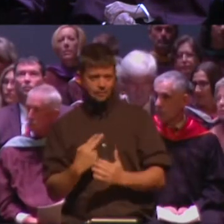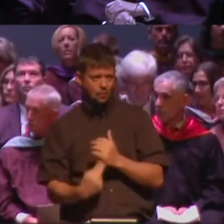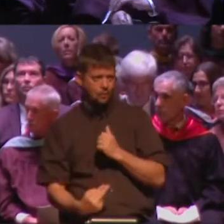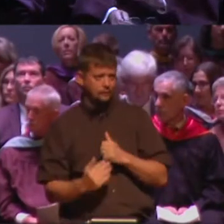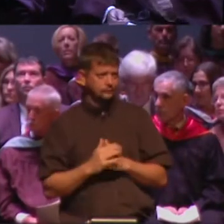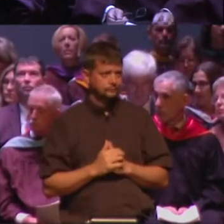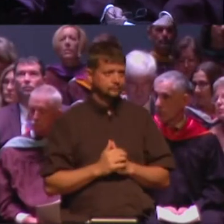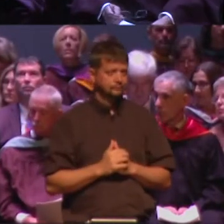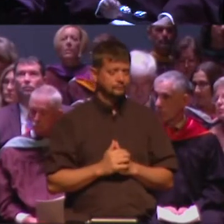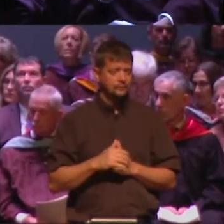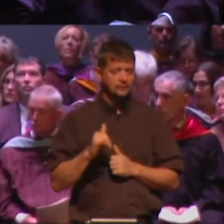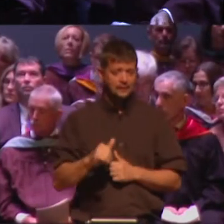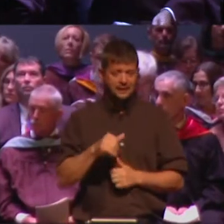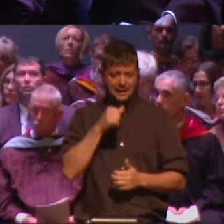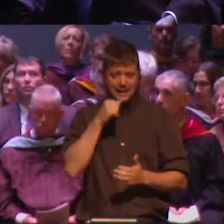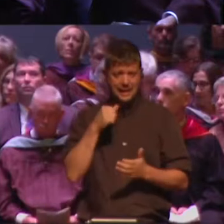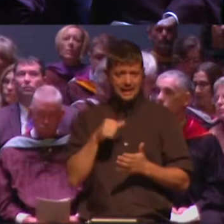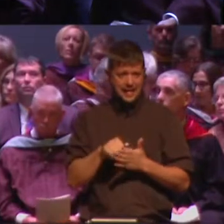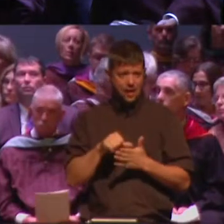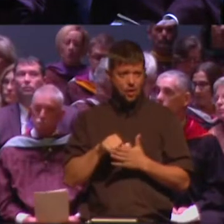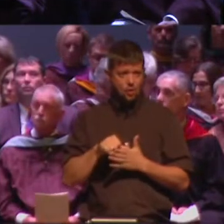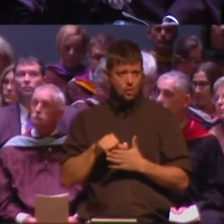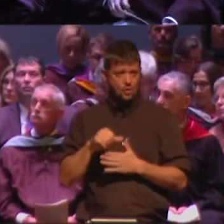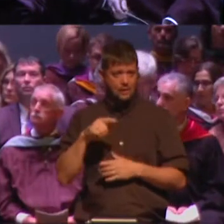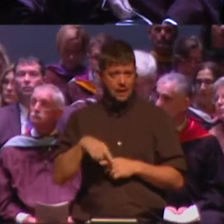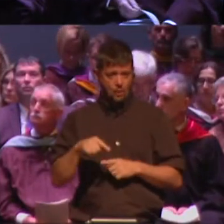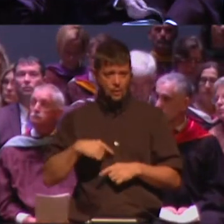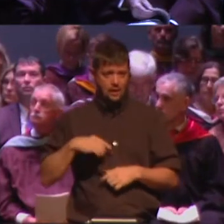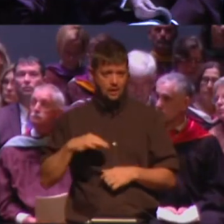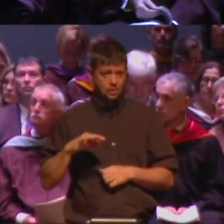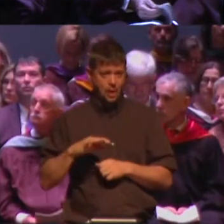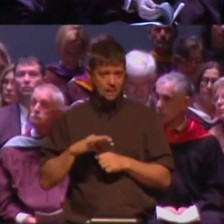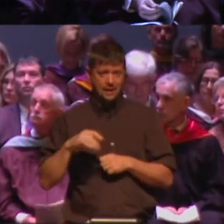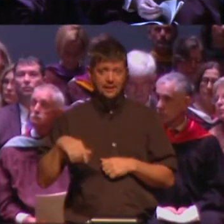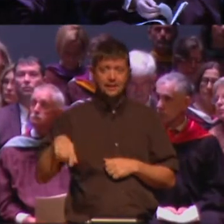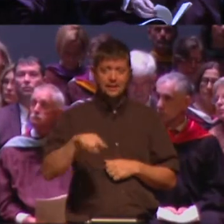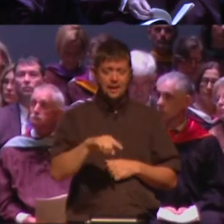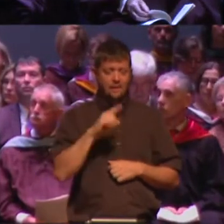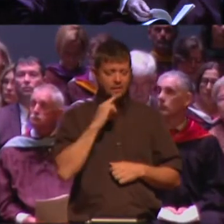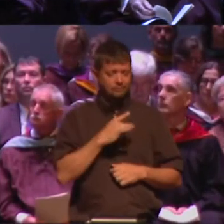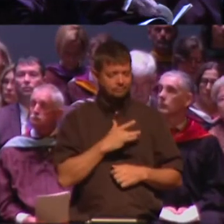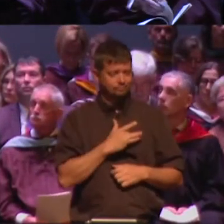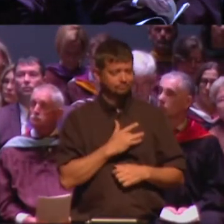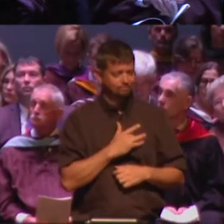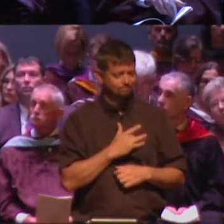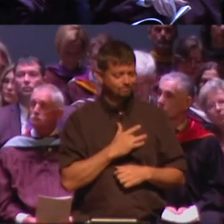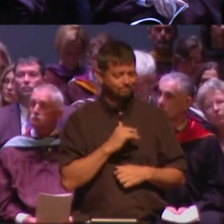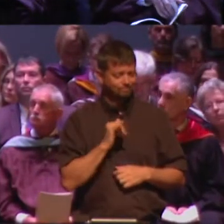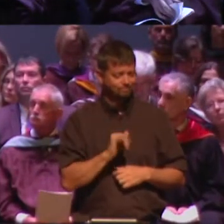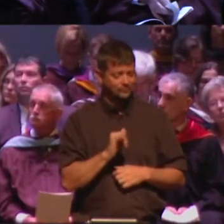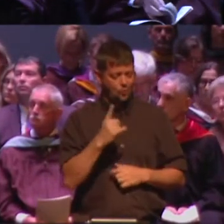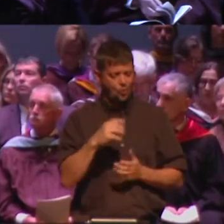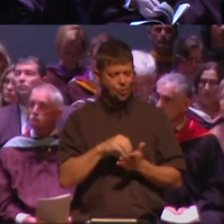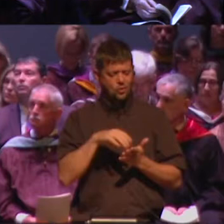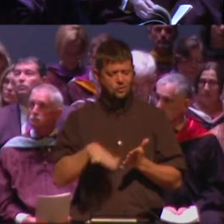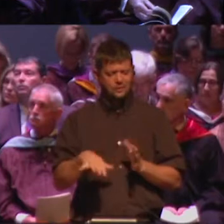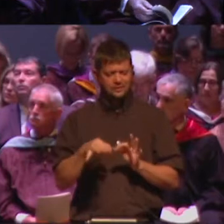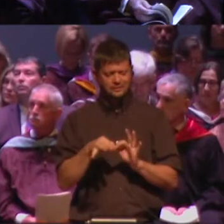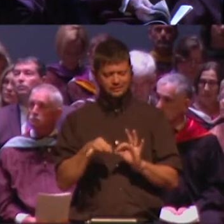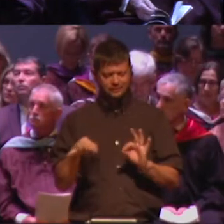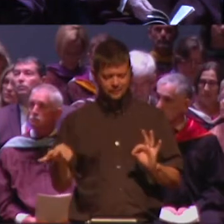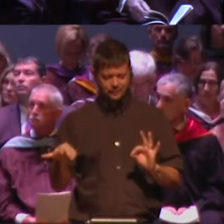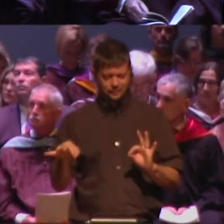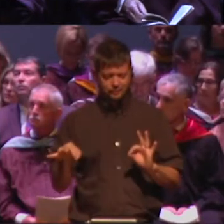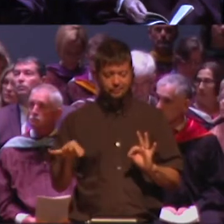The nomination letters from students for the instructor were passionate and heartfelt. One student stated that